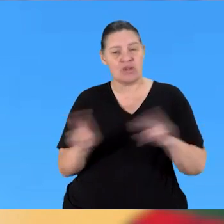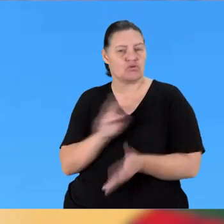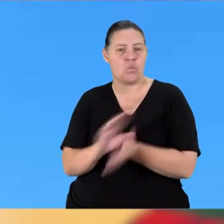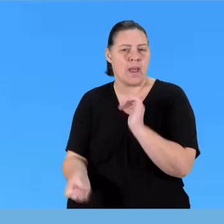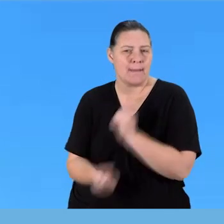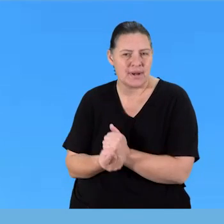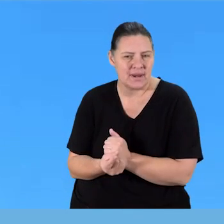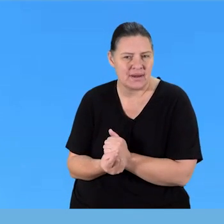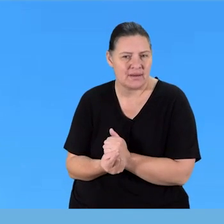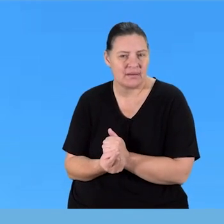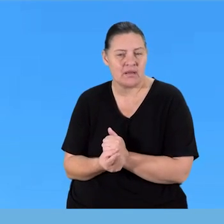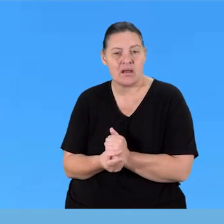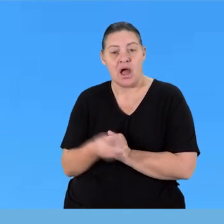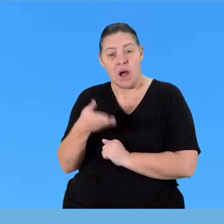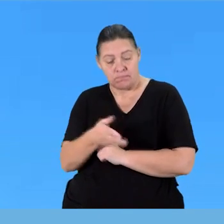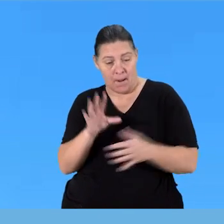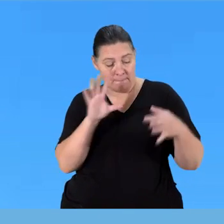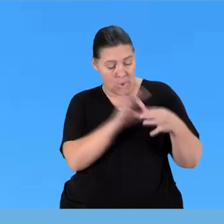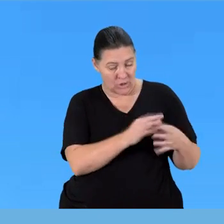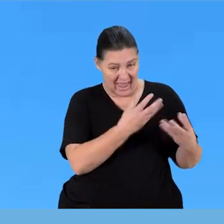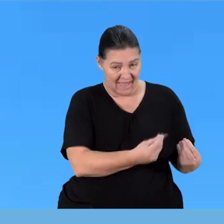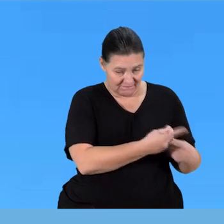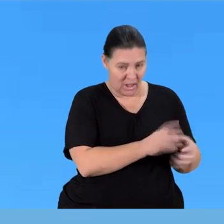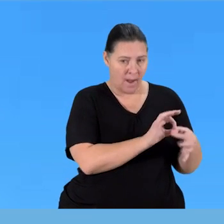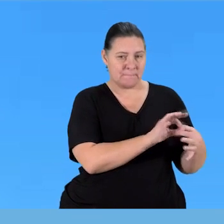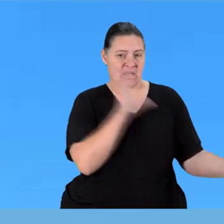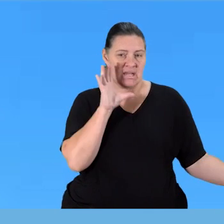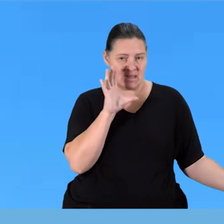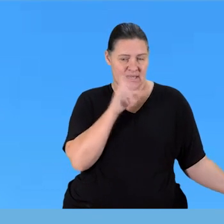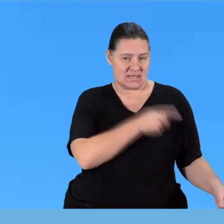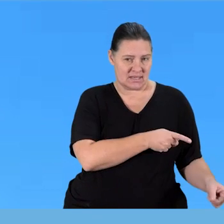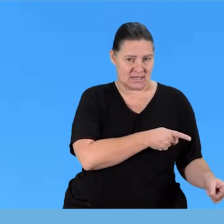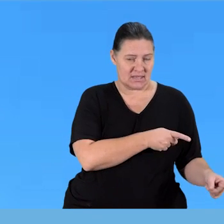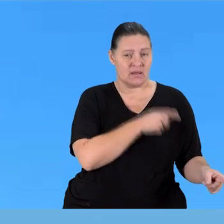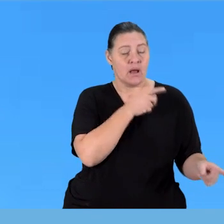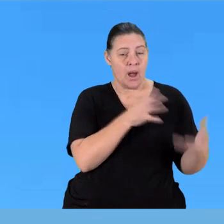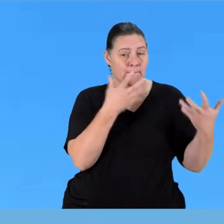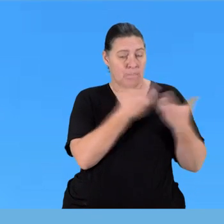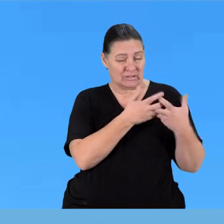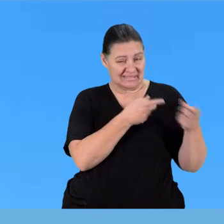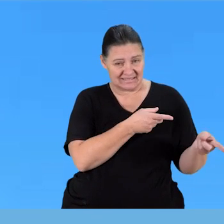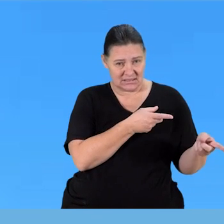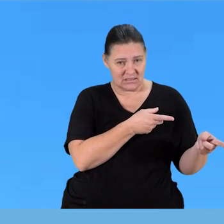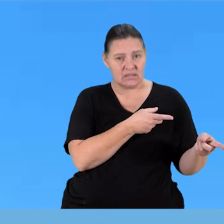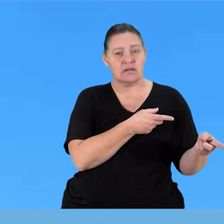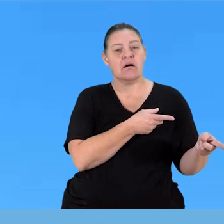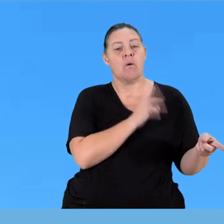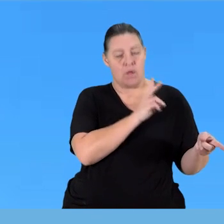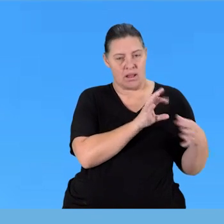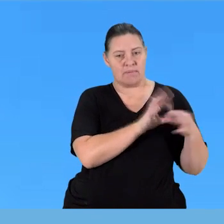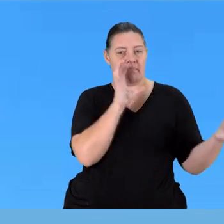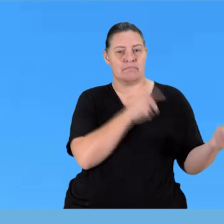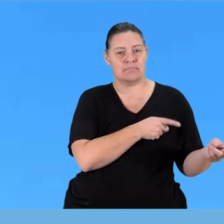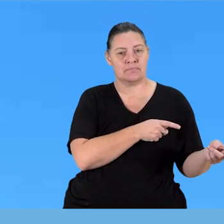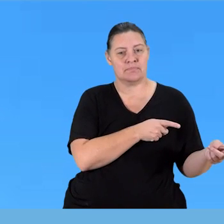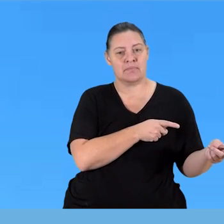chemical reaction, what happens? The existing bonds are breaking, and as we can see, the bond between this particular molecule is going